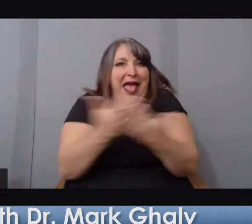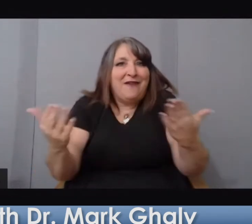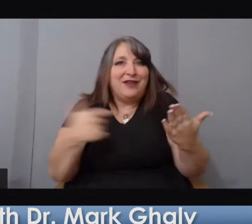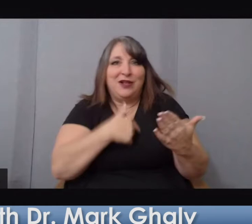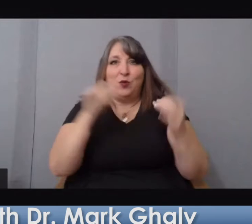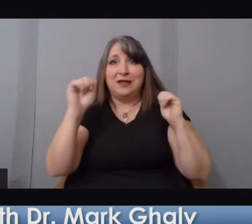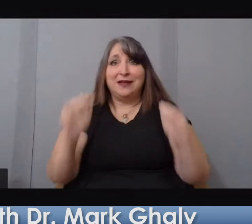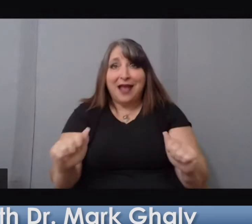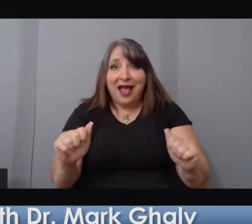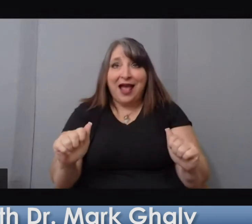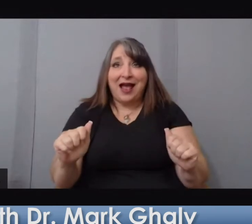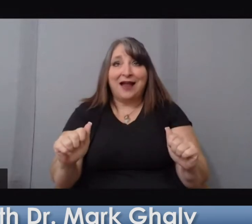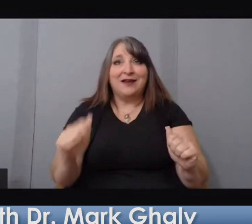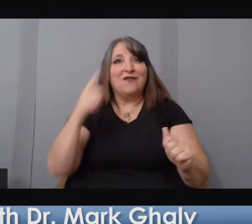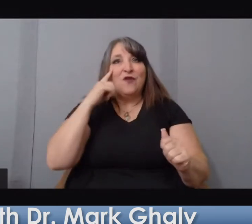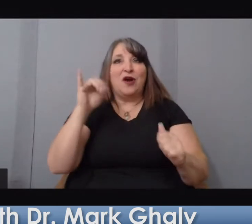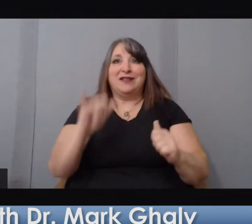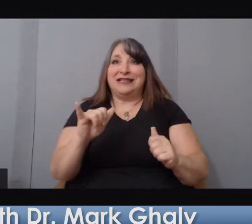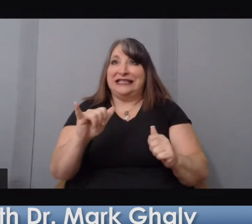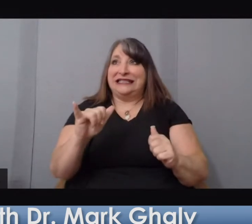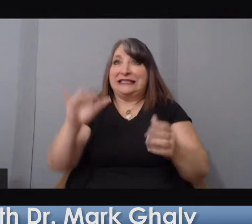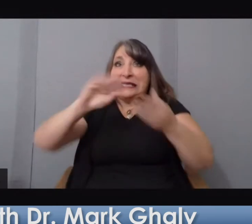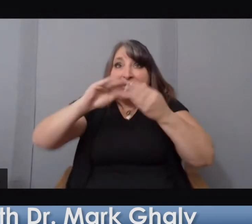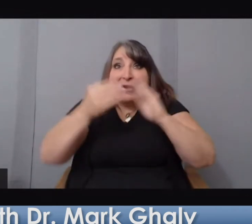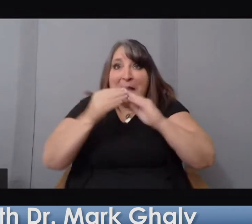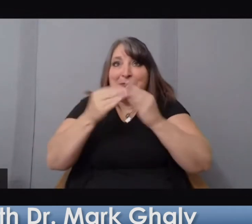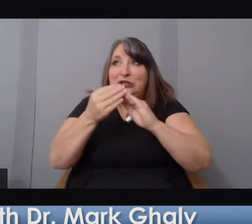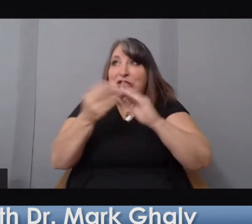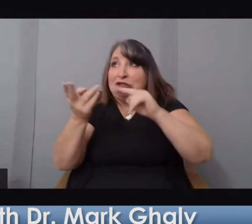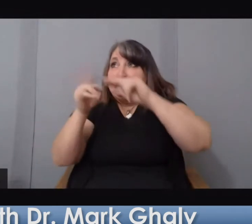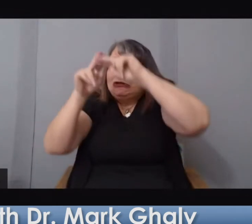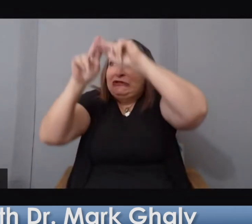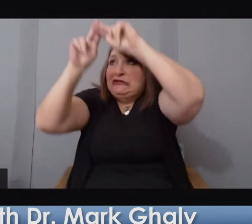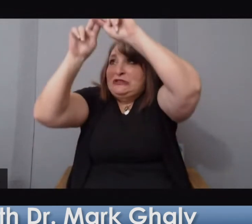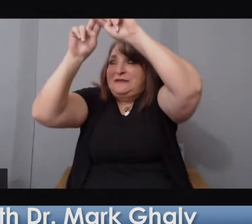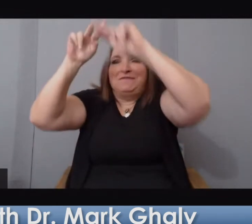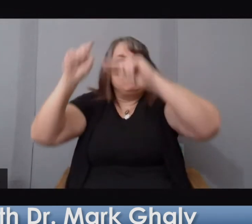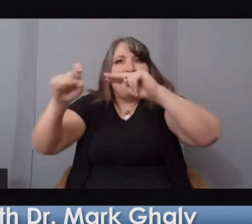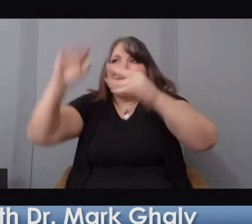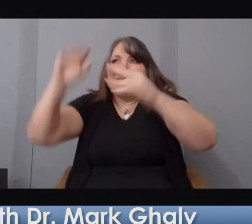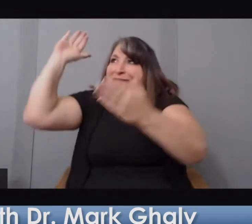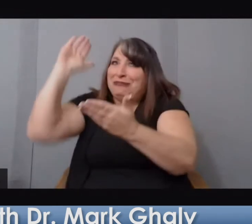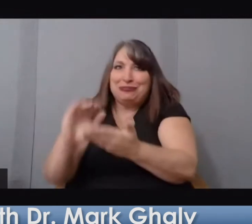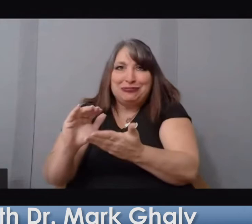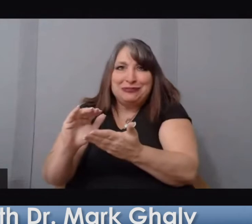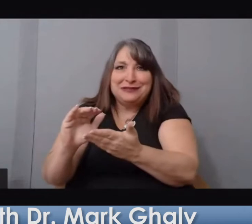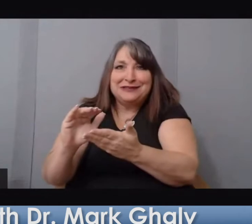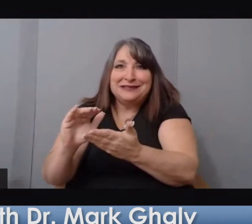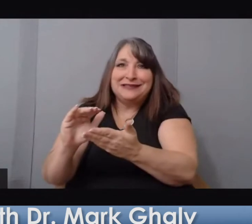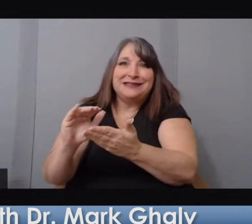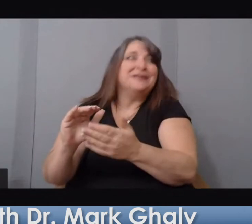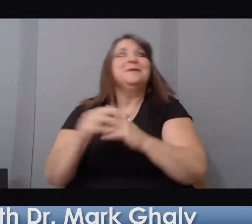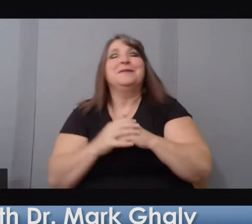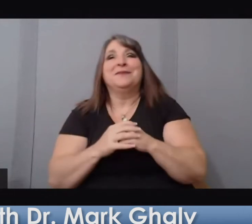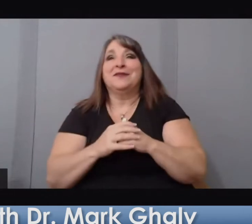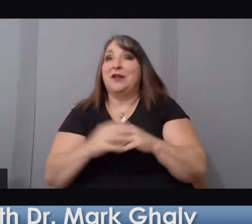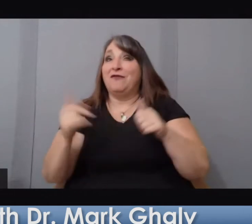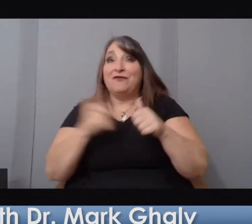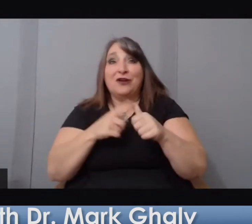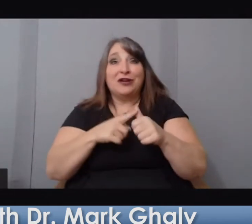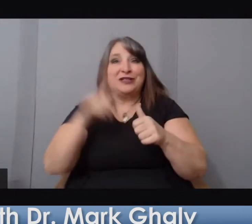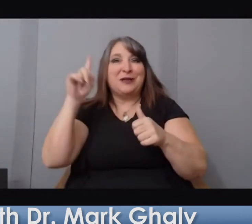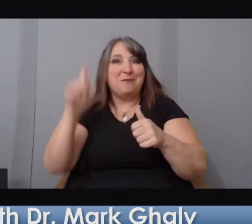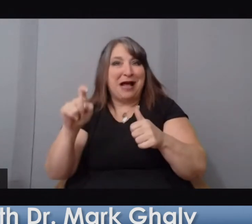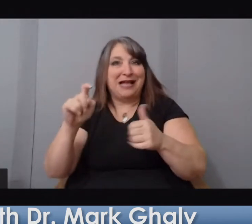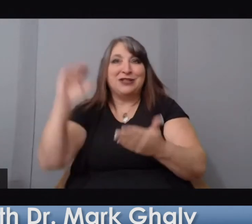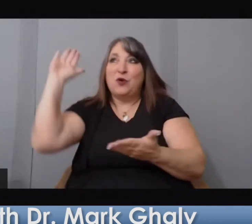these very rapidly rising cases back down, bending that curve, the first part of that is reducing the rate of rise, and